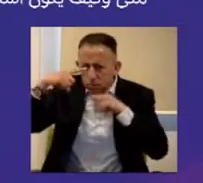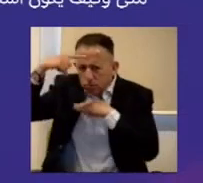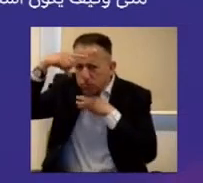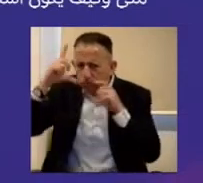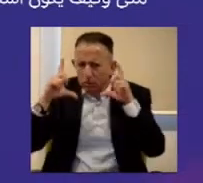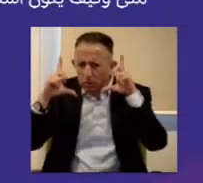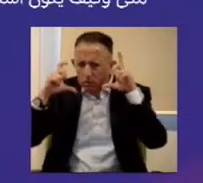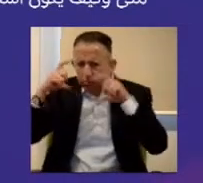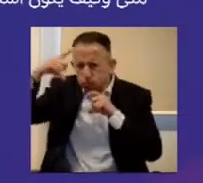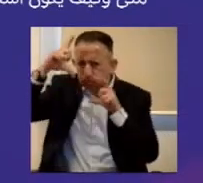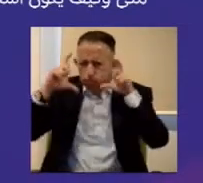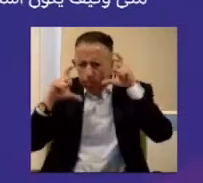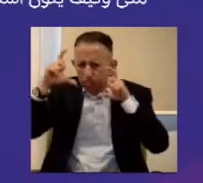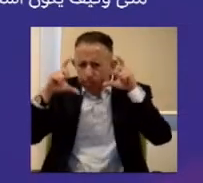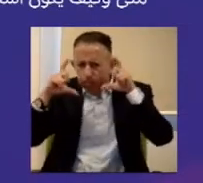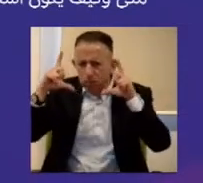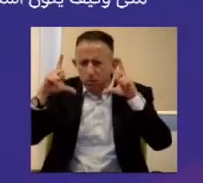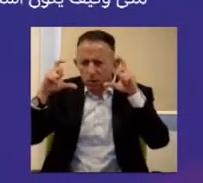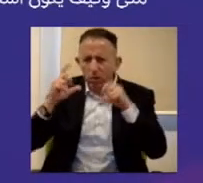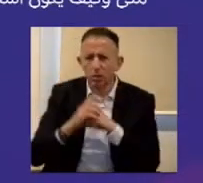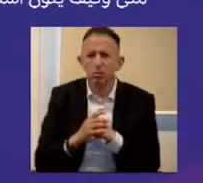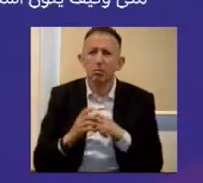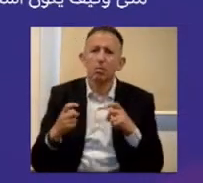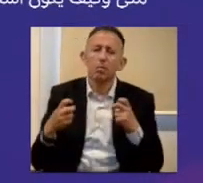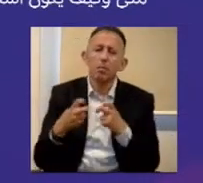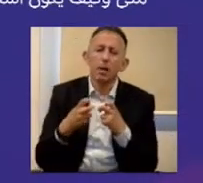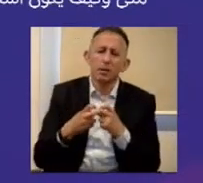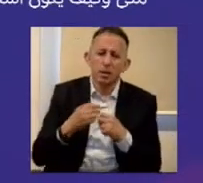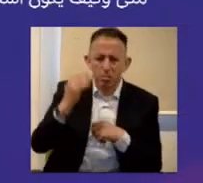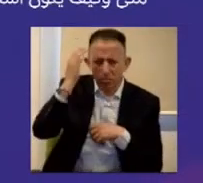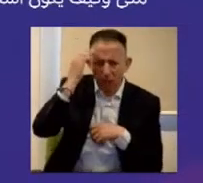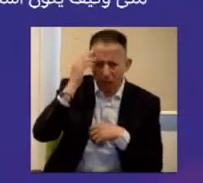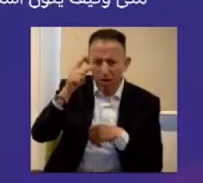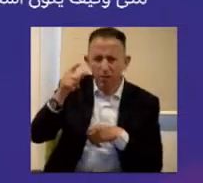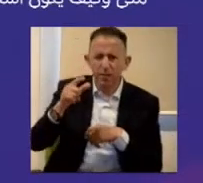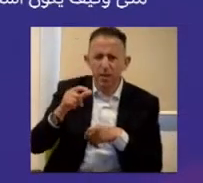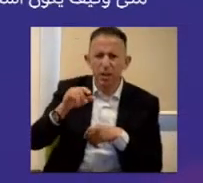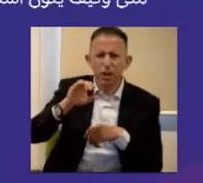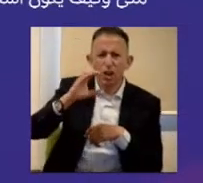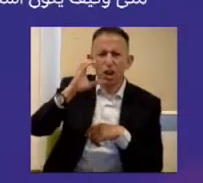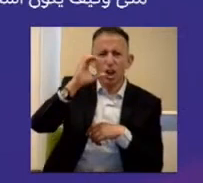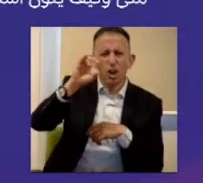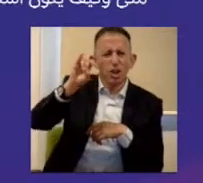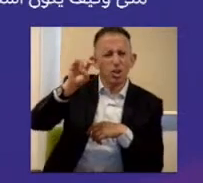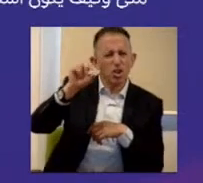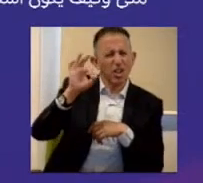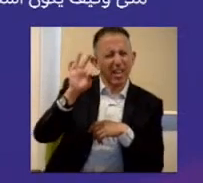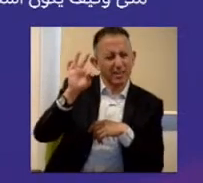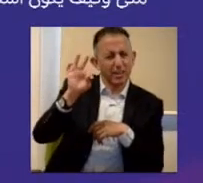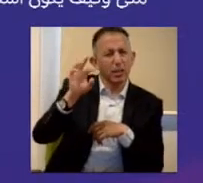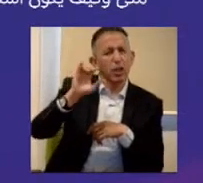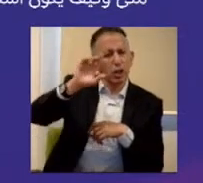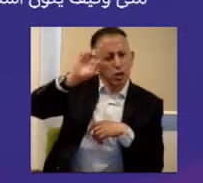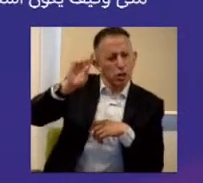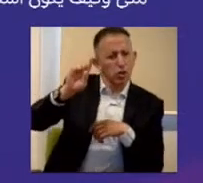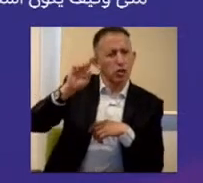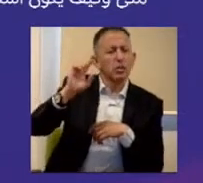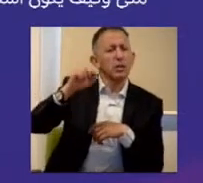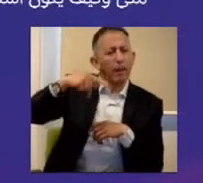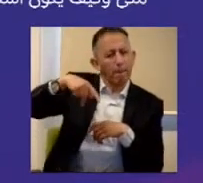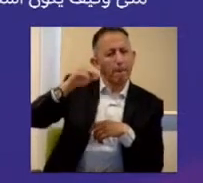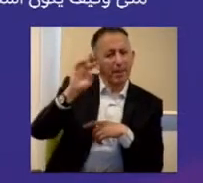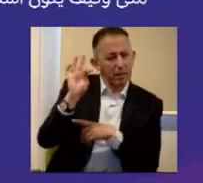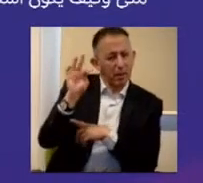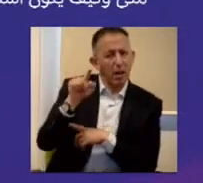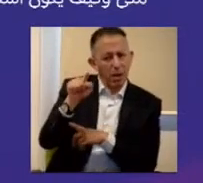language models and ChatGPT, you have heard of this as the new revolution of AI, but this revolution goes back